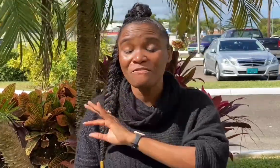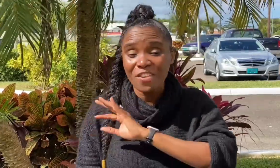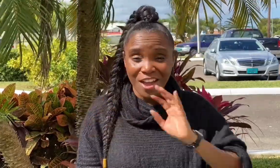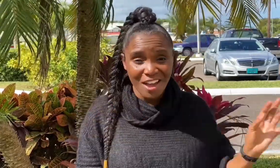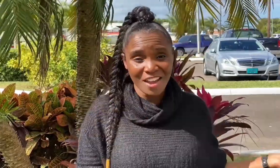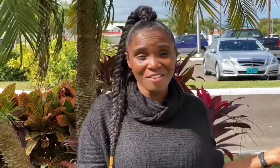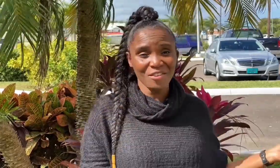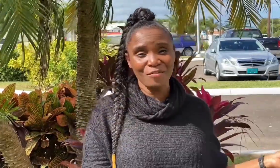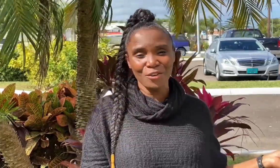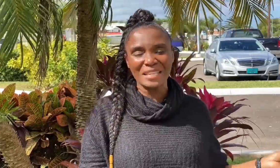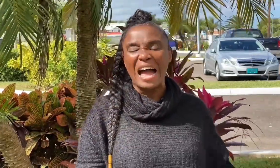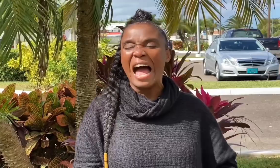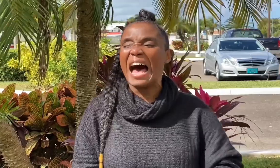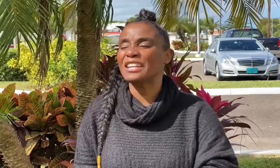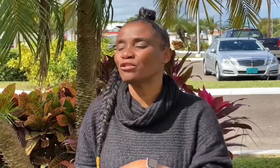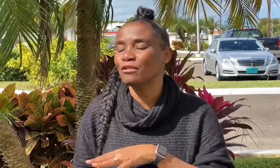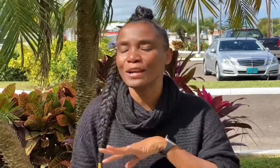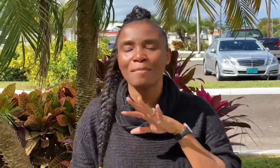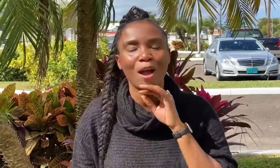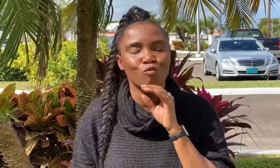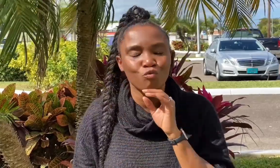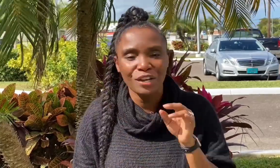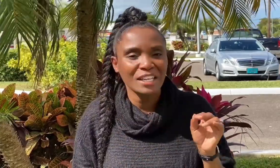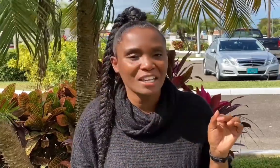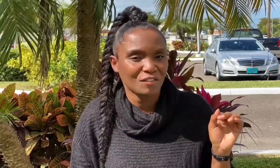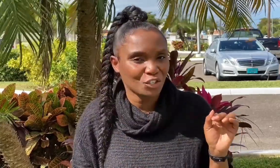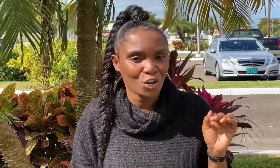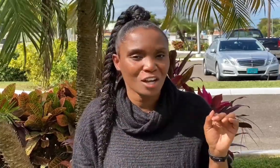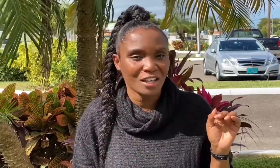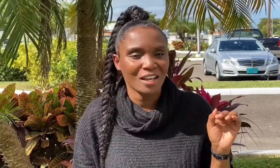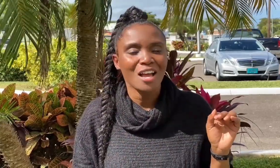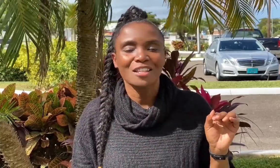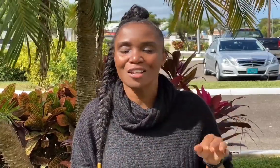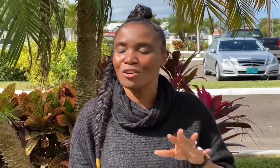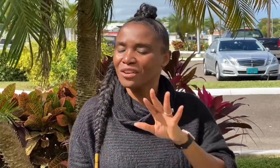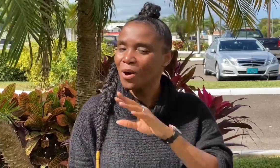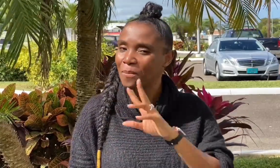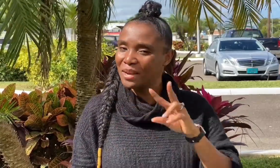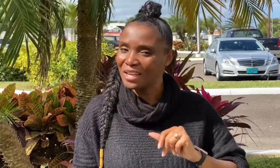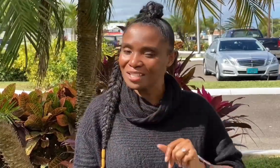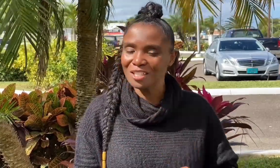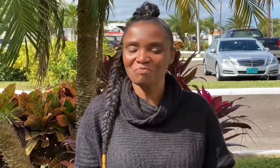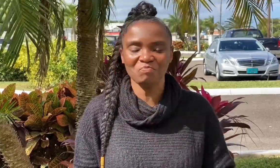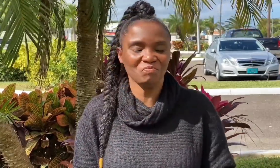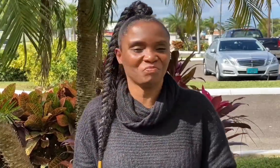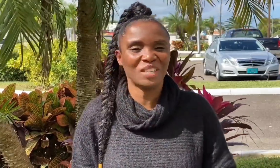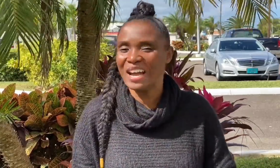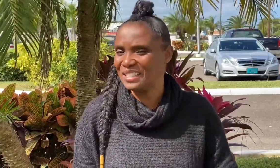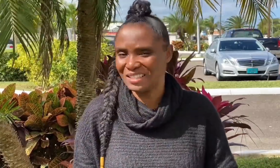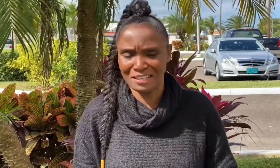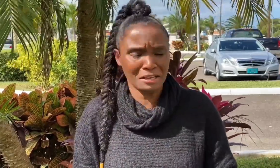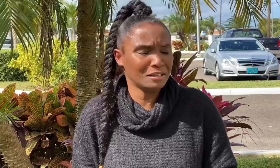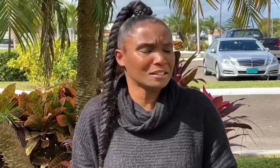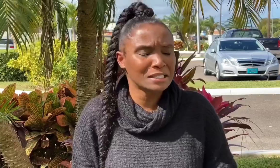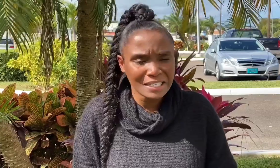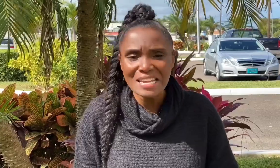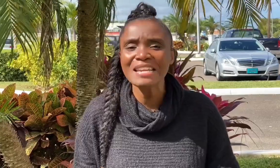my favorite fruits? And growing up, I really loved chocolate. So the combination, that